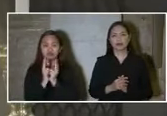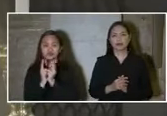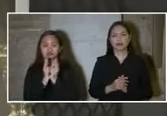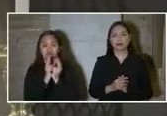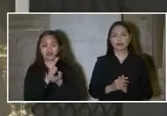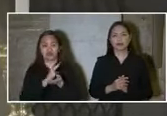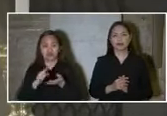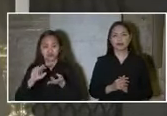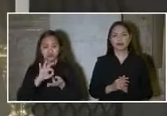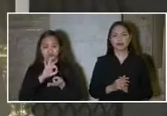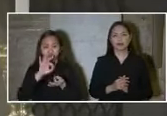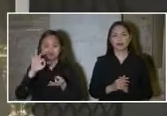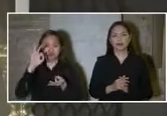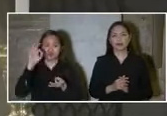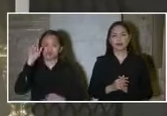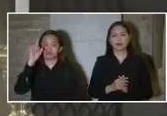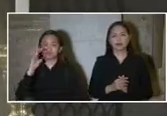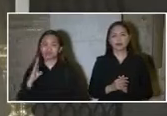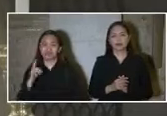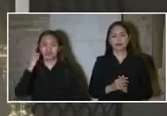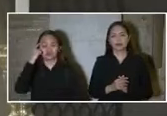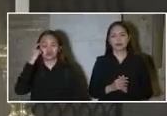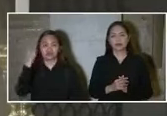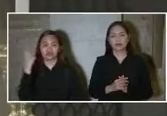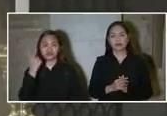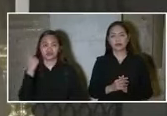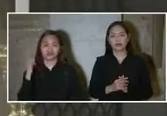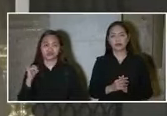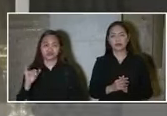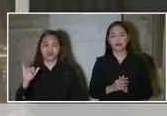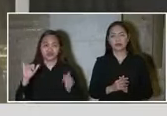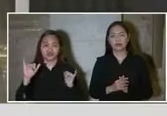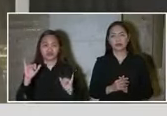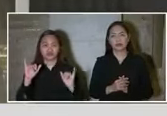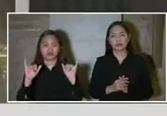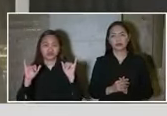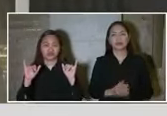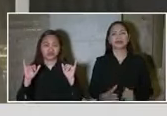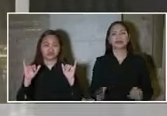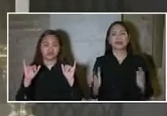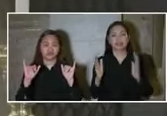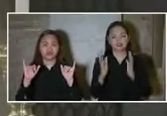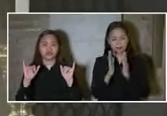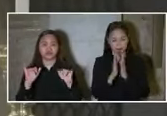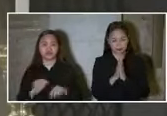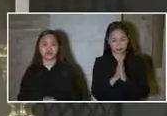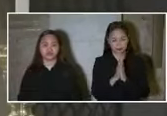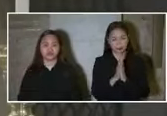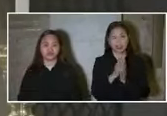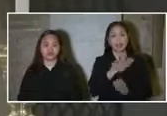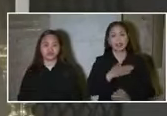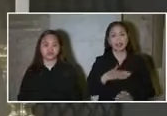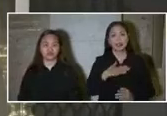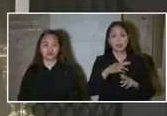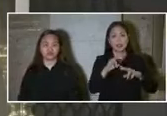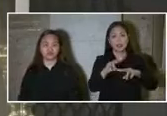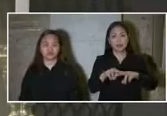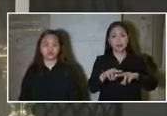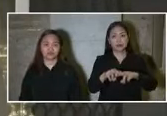Holy Spirit, God forever and ever. Amen. Please be